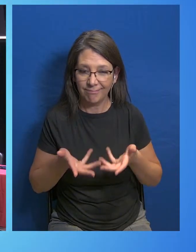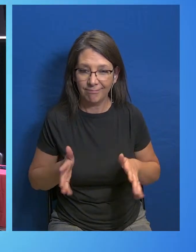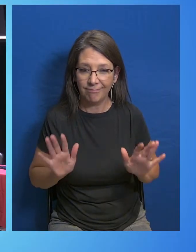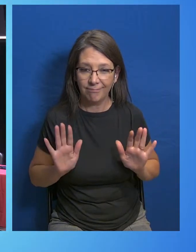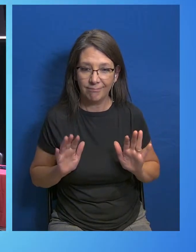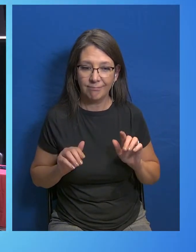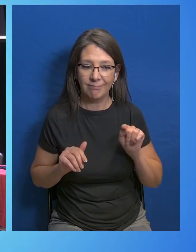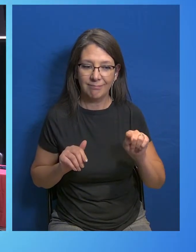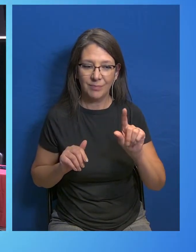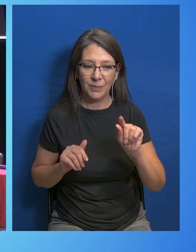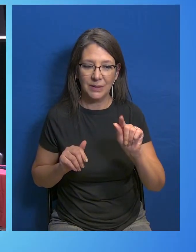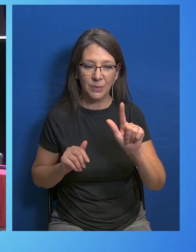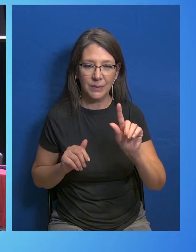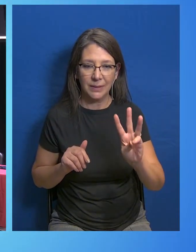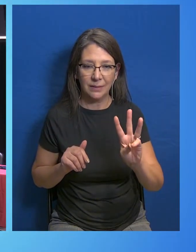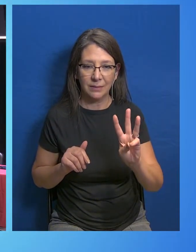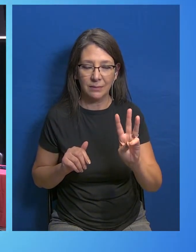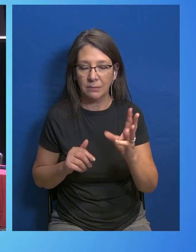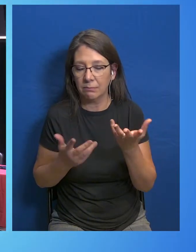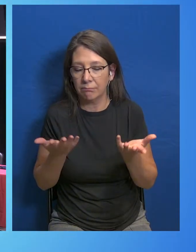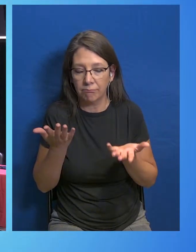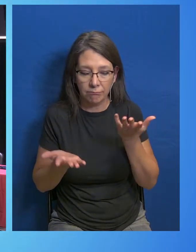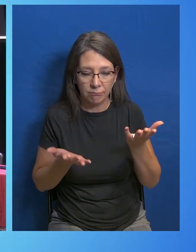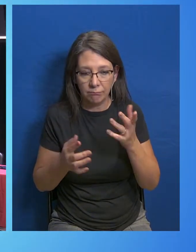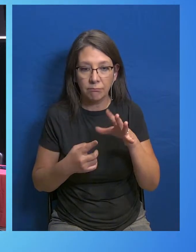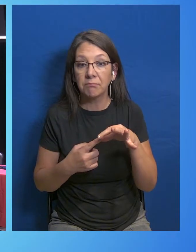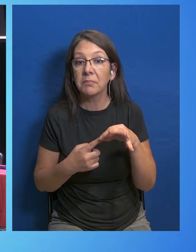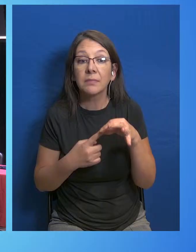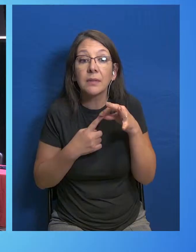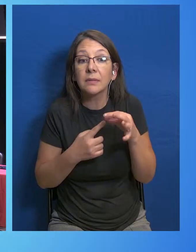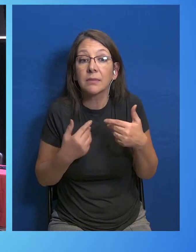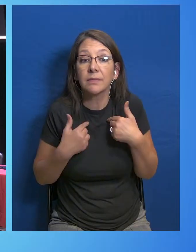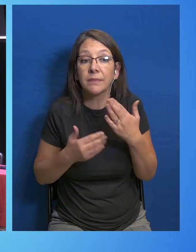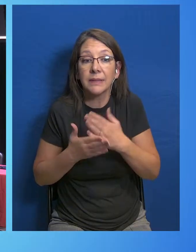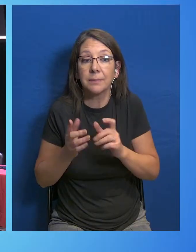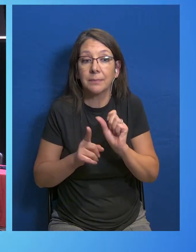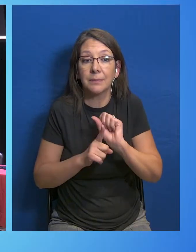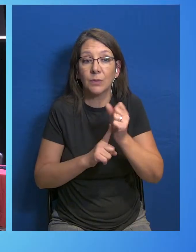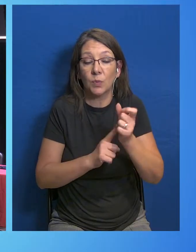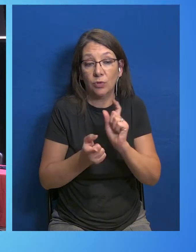2026, unless some sort of situation were to change. Oh, she's a board